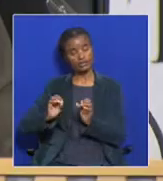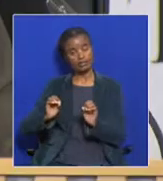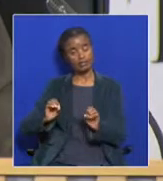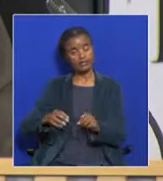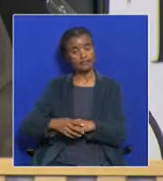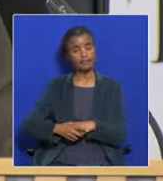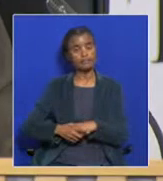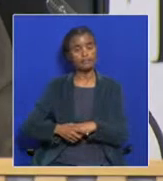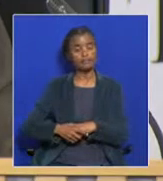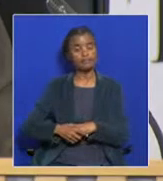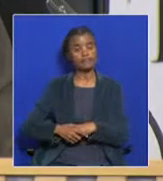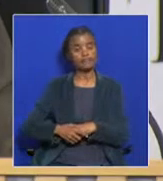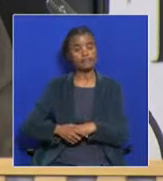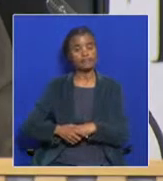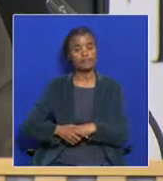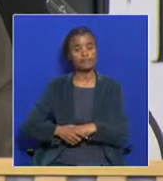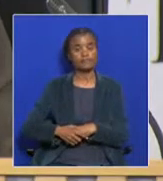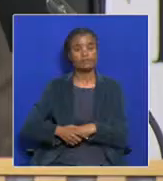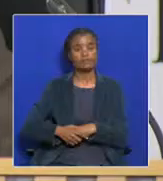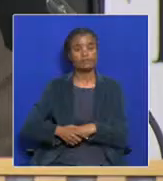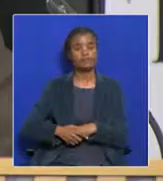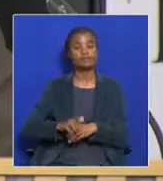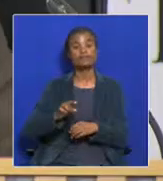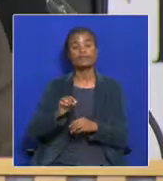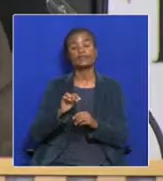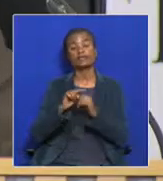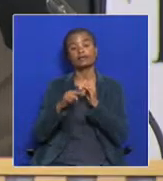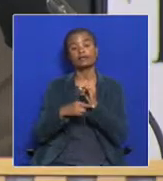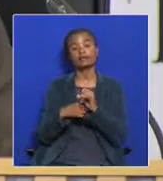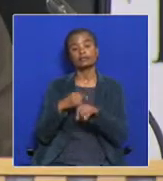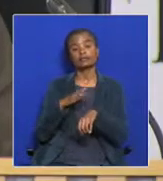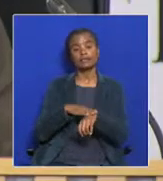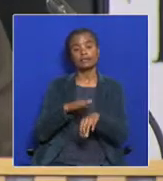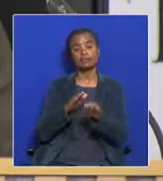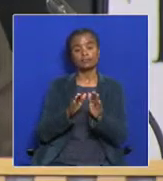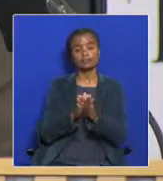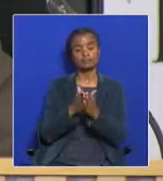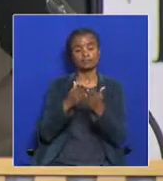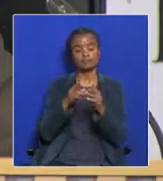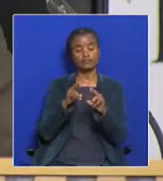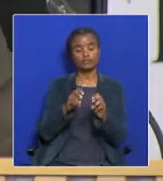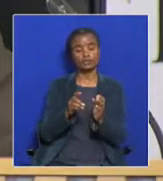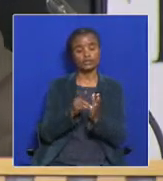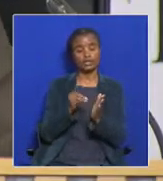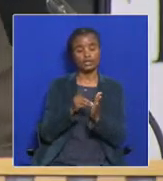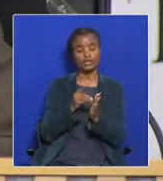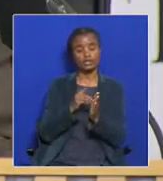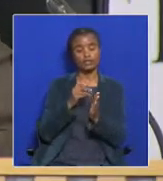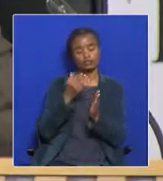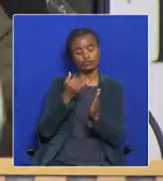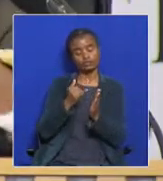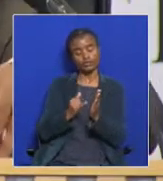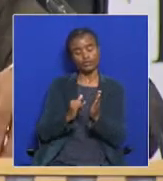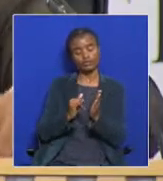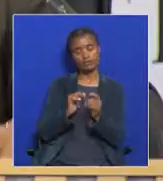You last subjected it to inspection, I shouldn't lie to you, on the